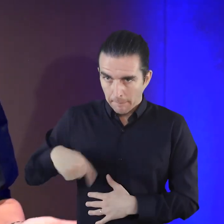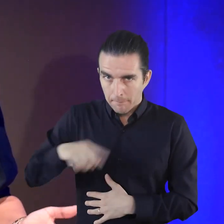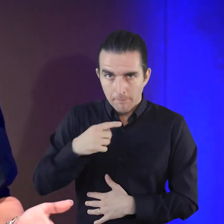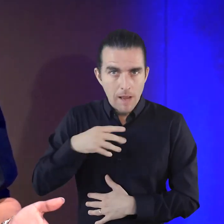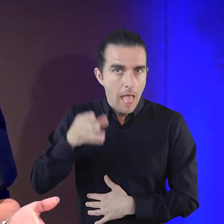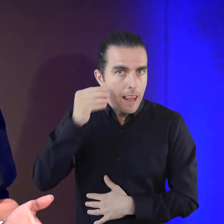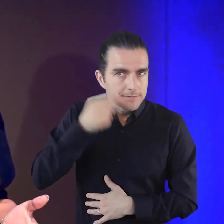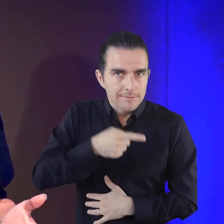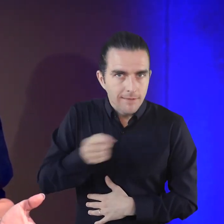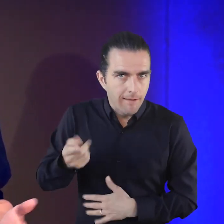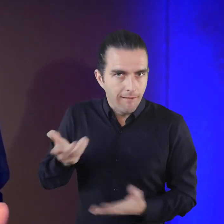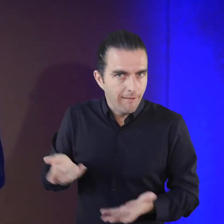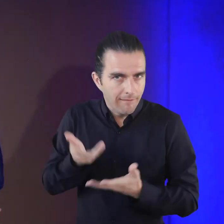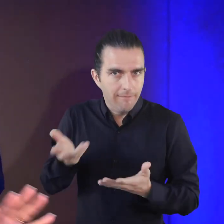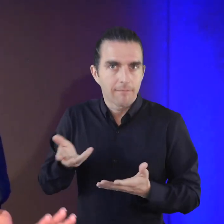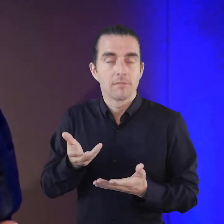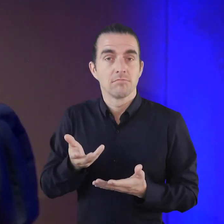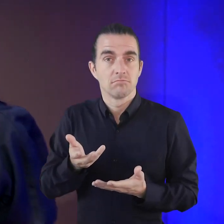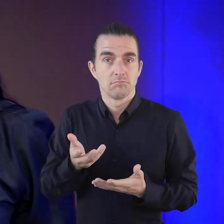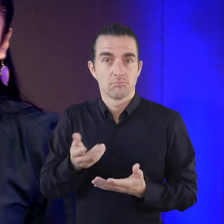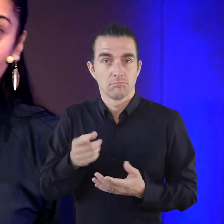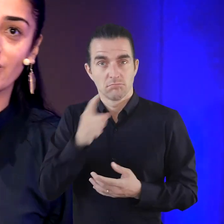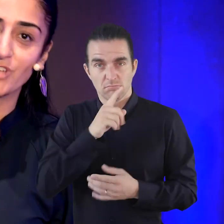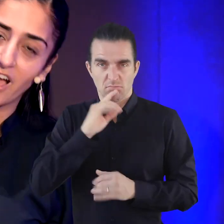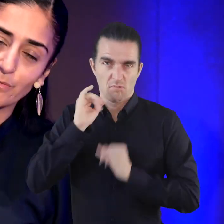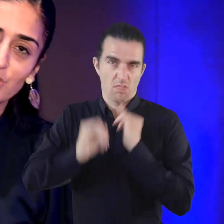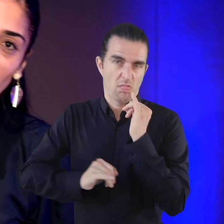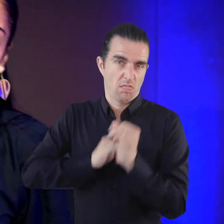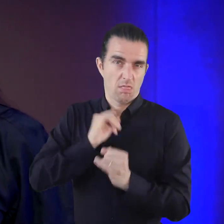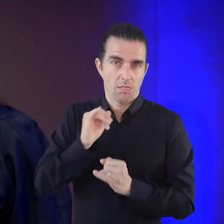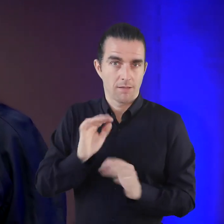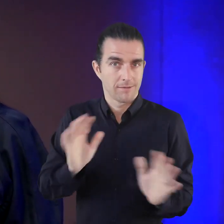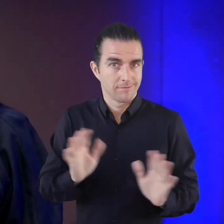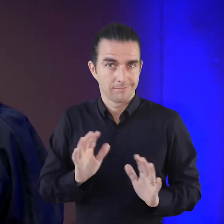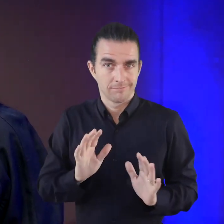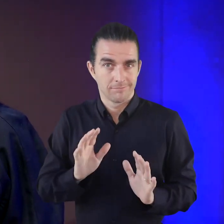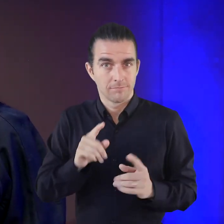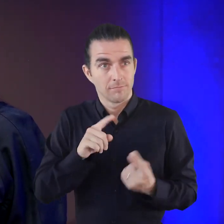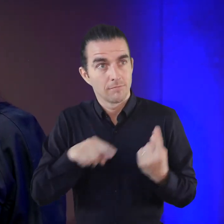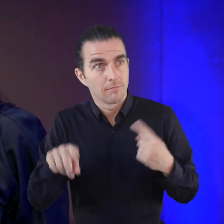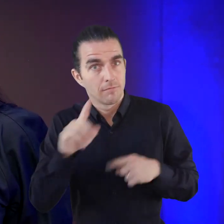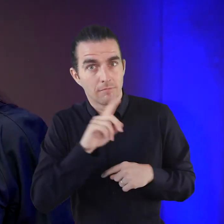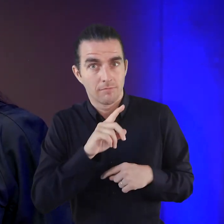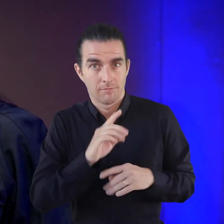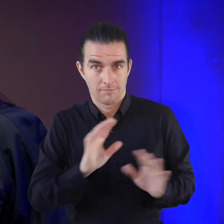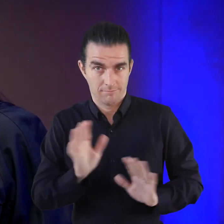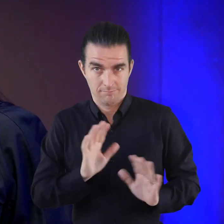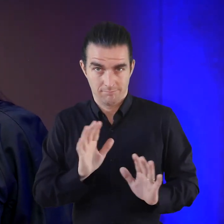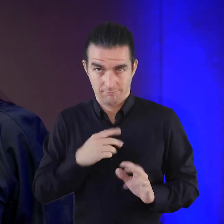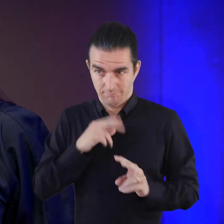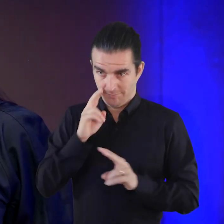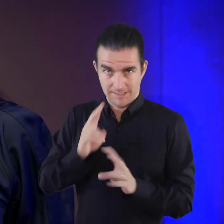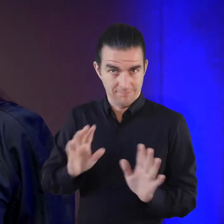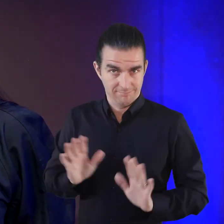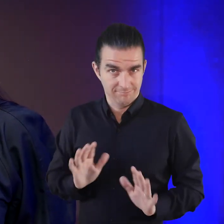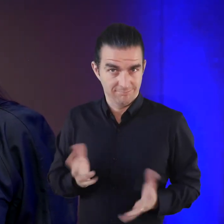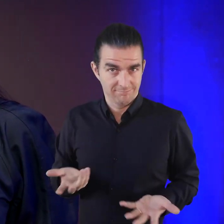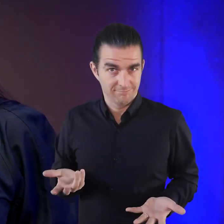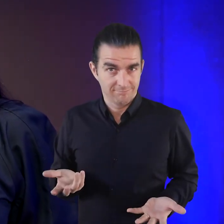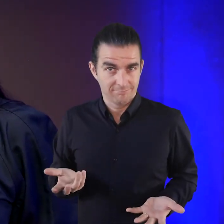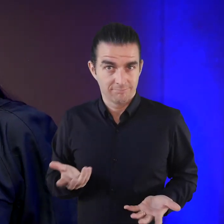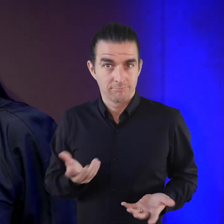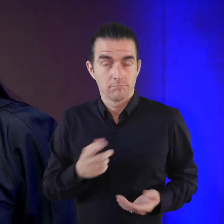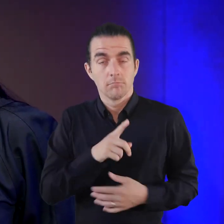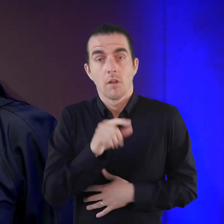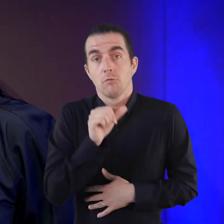Unrealistic, some critics said. Not like the outside world, I was told. They were right about that, at least.